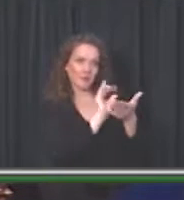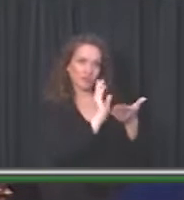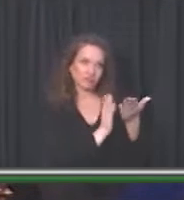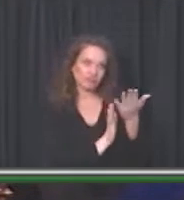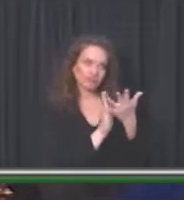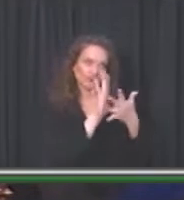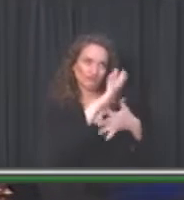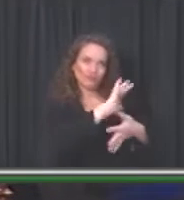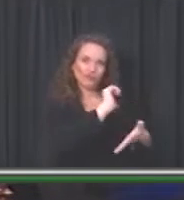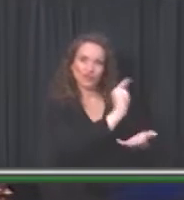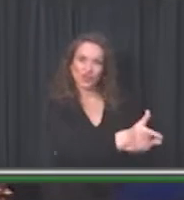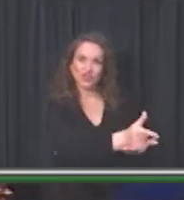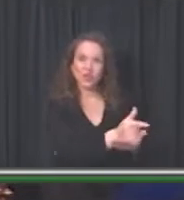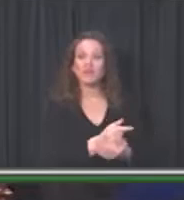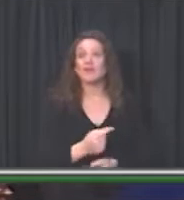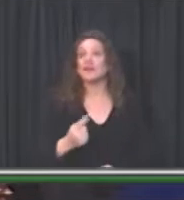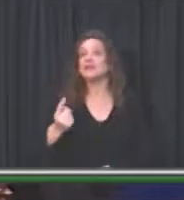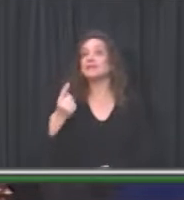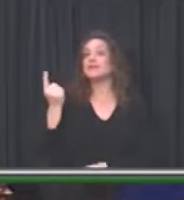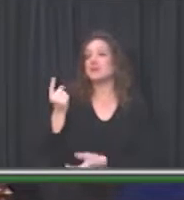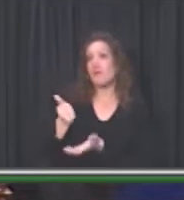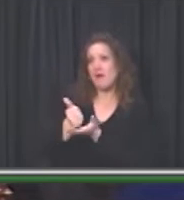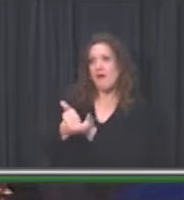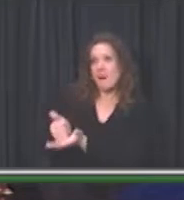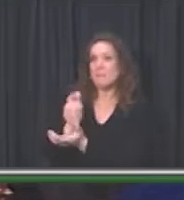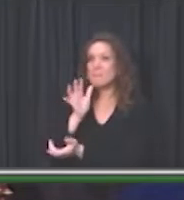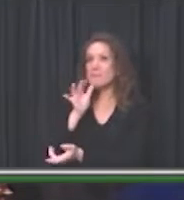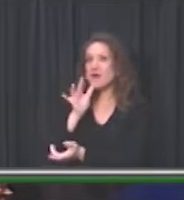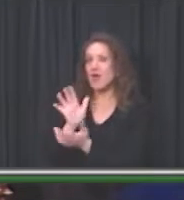had someone helping mom get the degree.